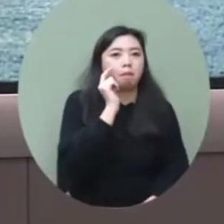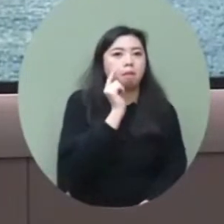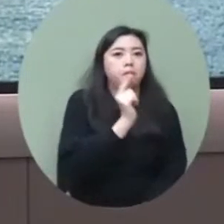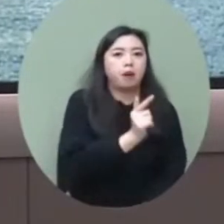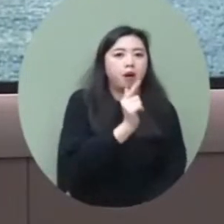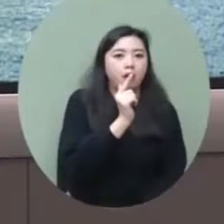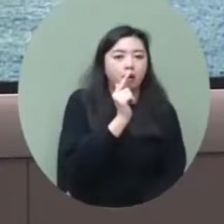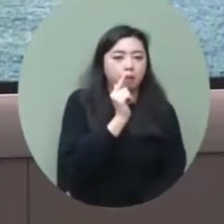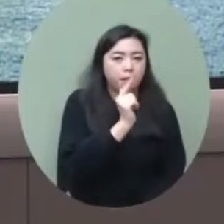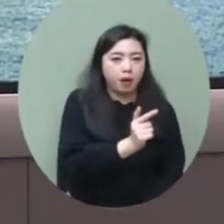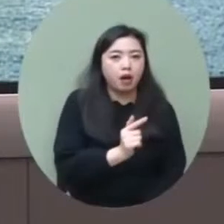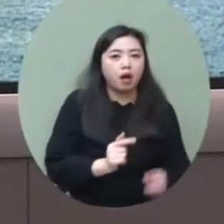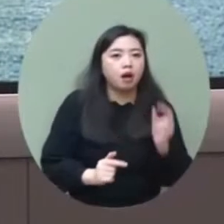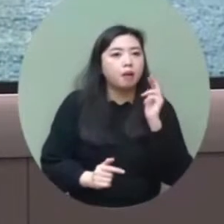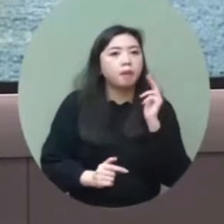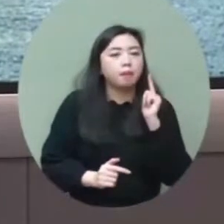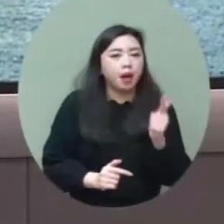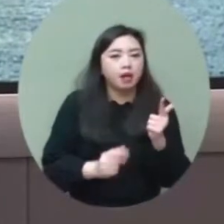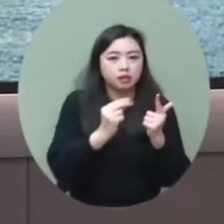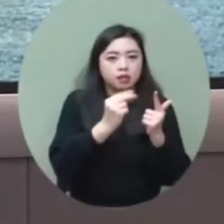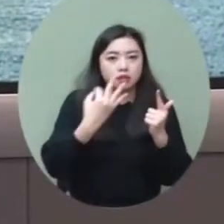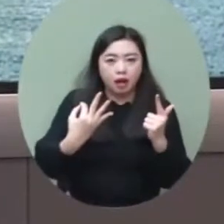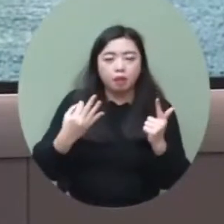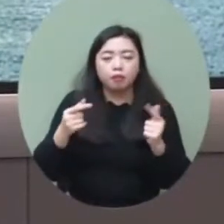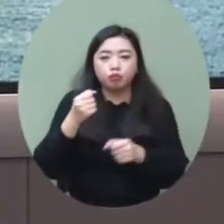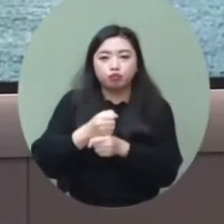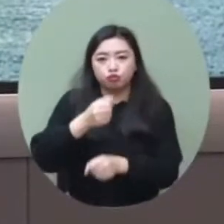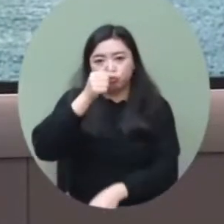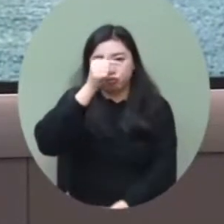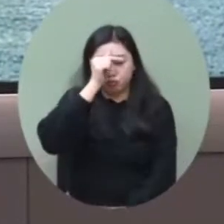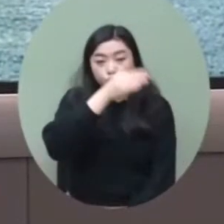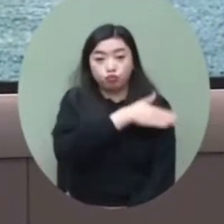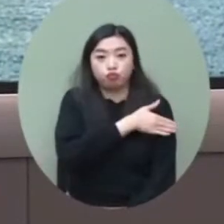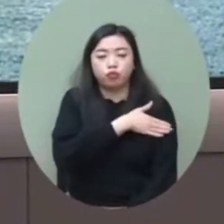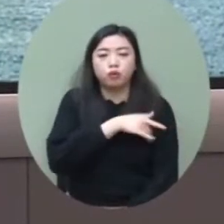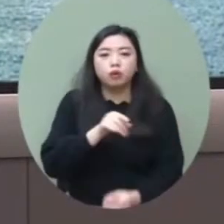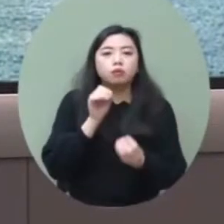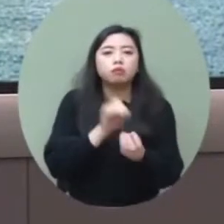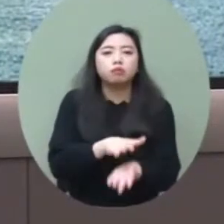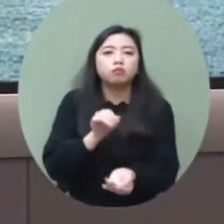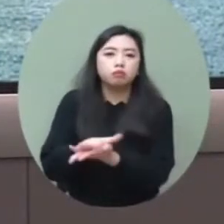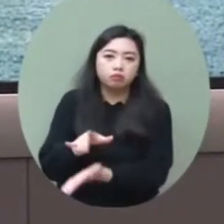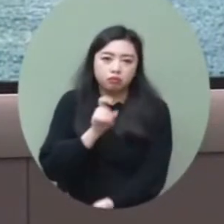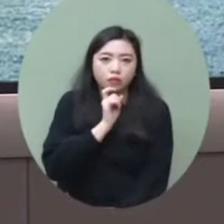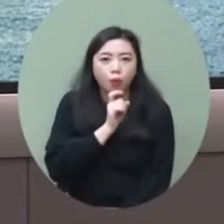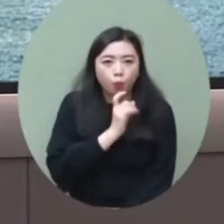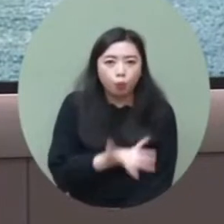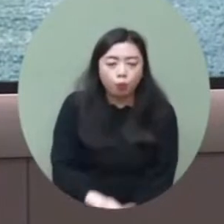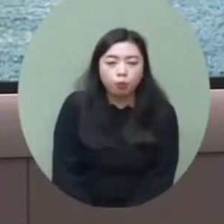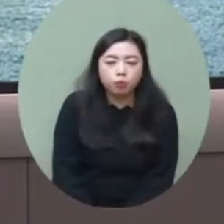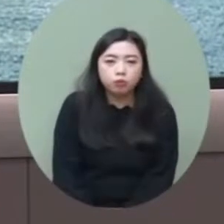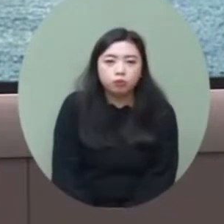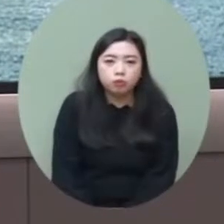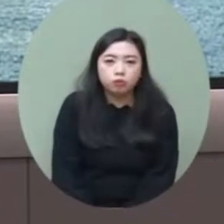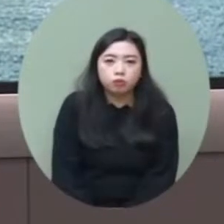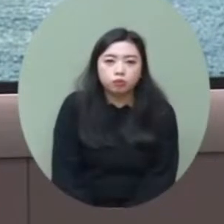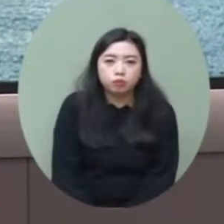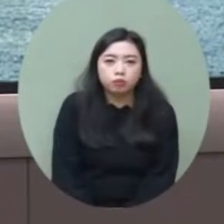873 staff of hospital authority being infected with COVID-19. We are trying our best